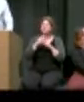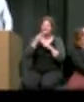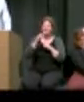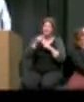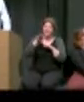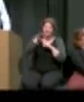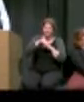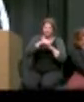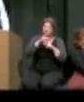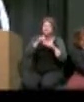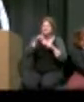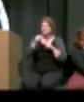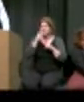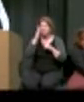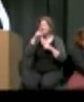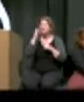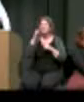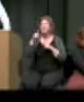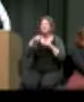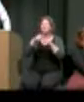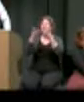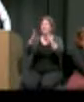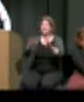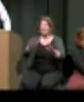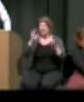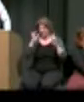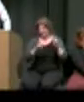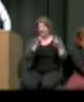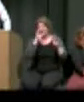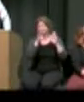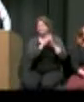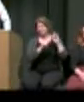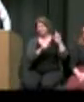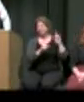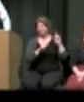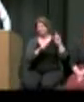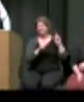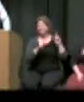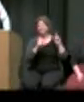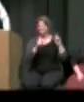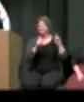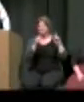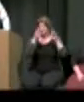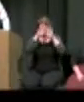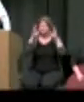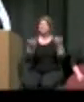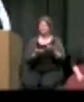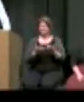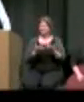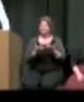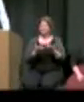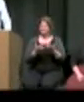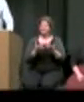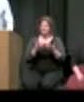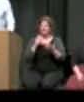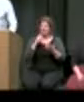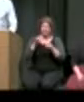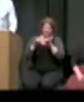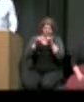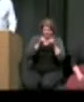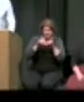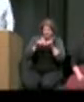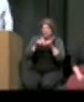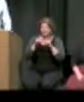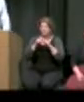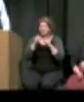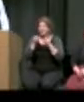hills, the sediment is going to look when we're all completed. So this is an overview of that. We'll be grading it with